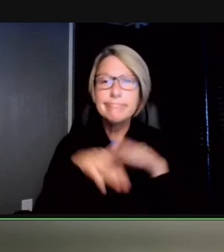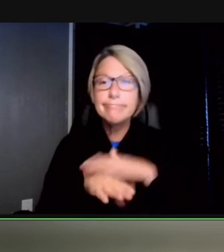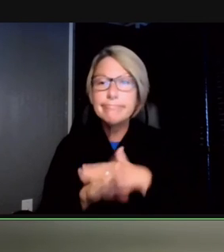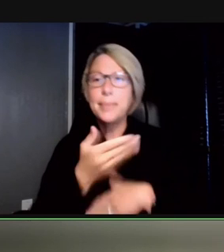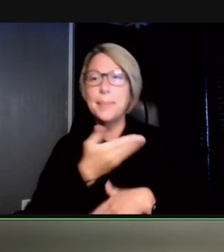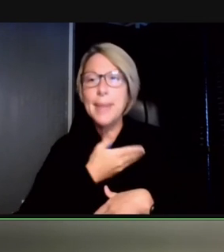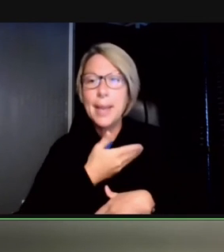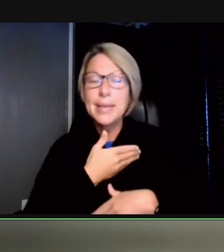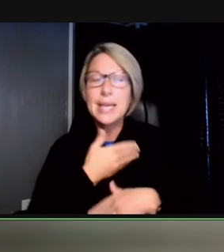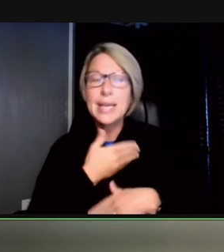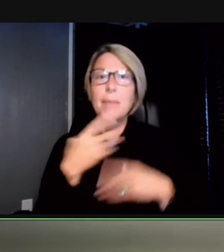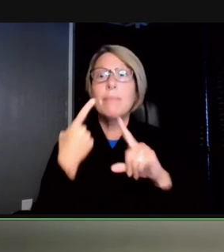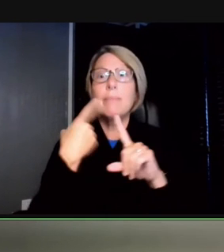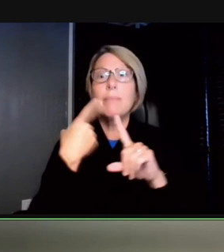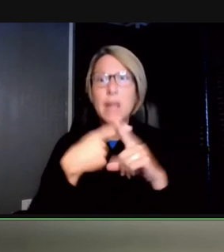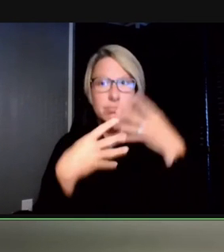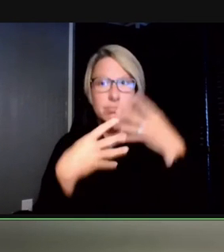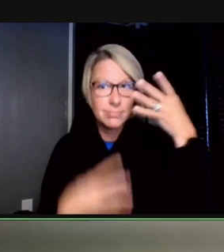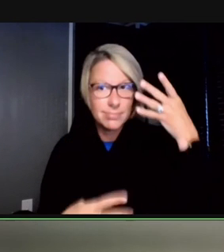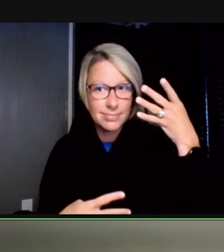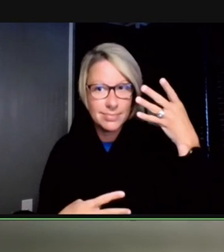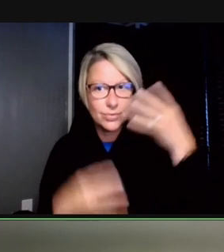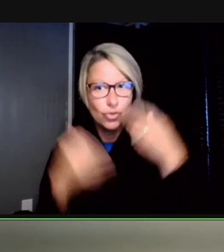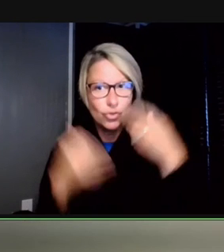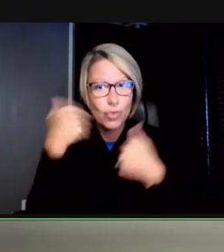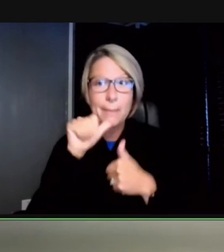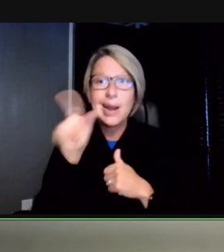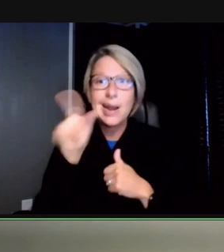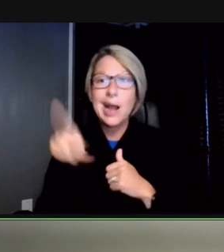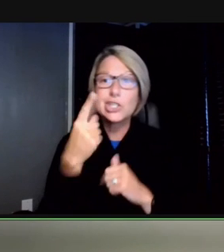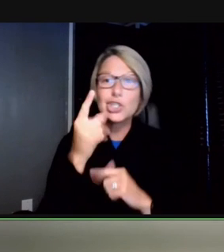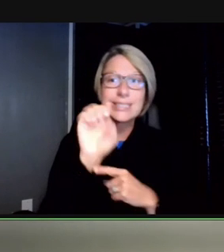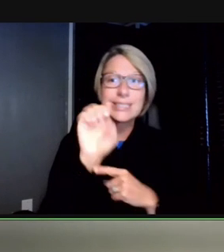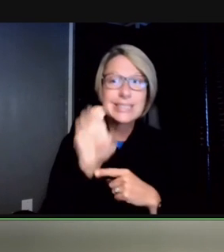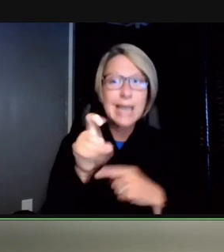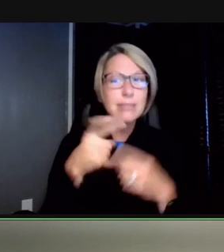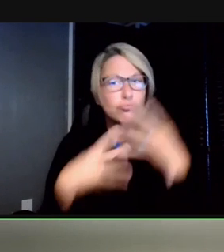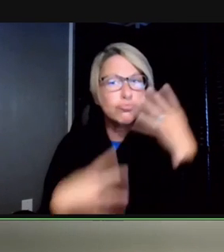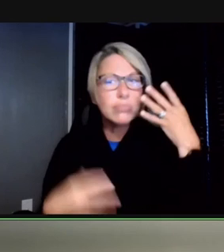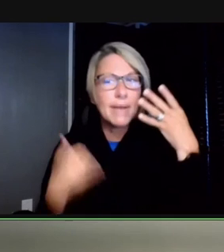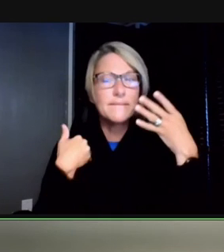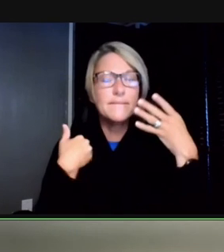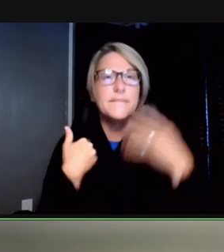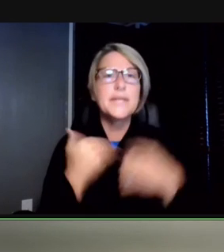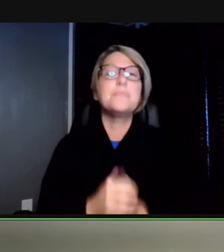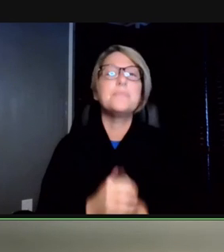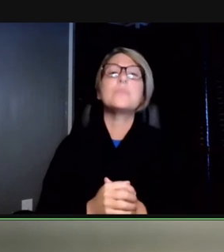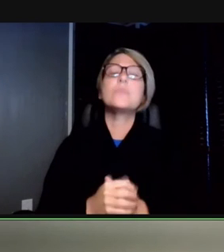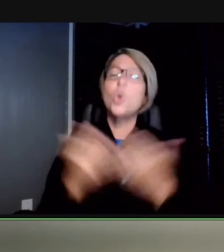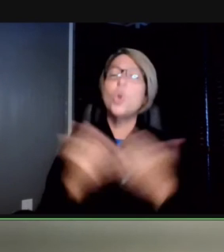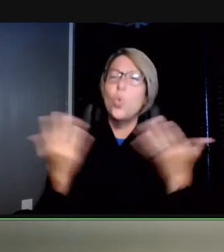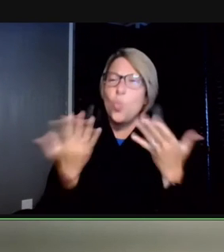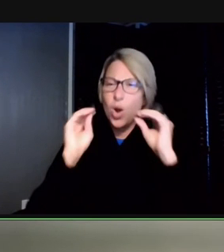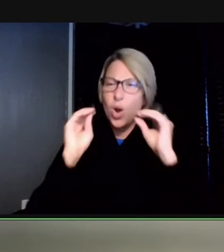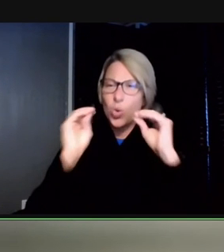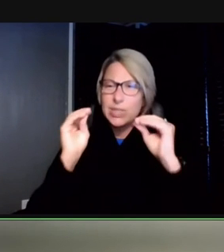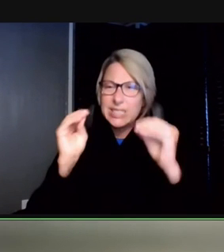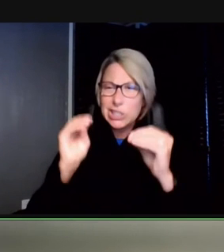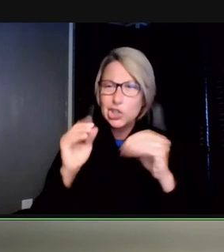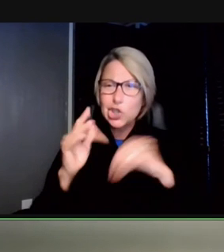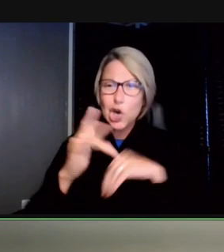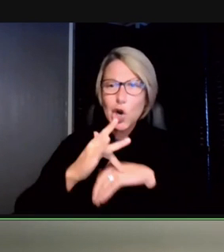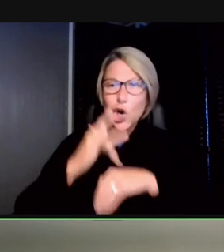was really, really important was, what do you teach early on? And so this is one thing that, and I don't know the